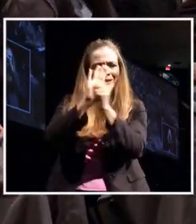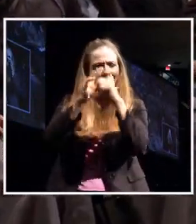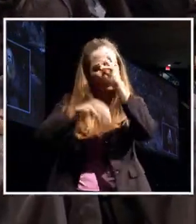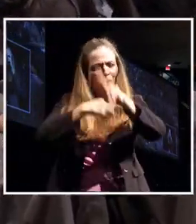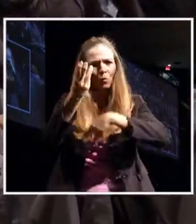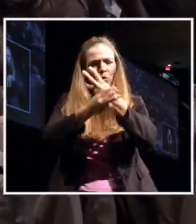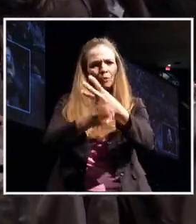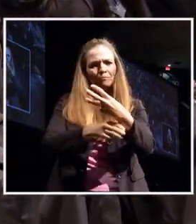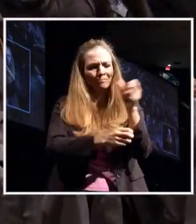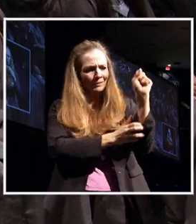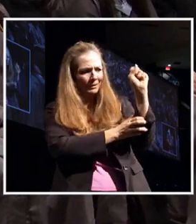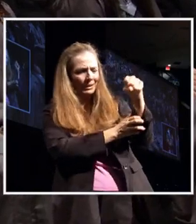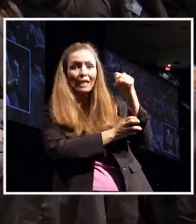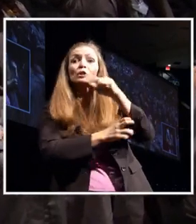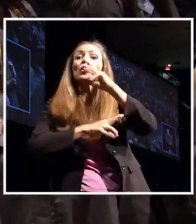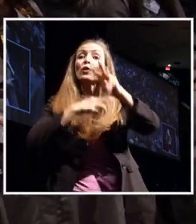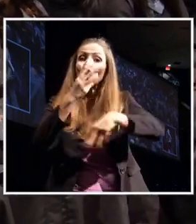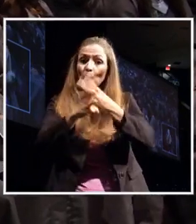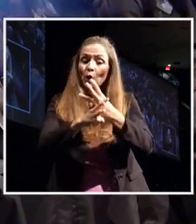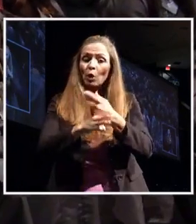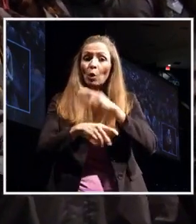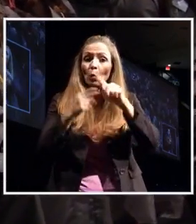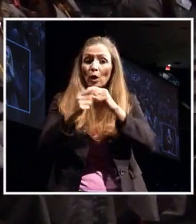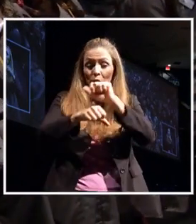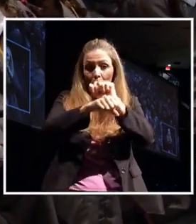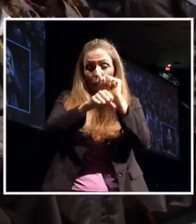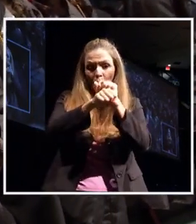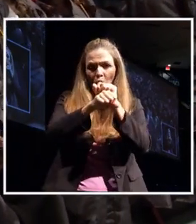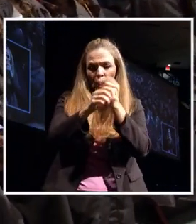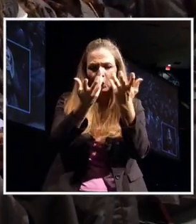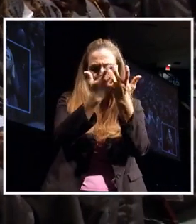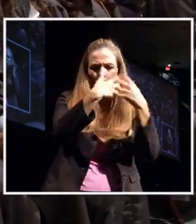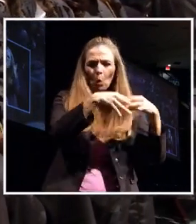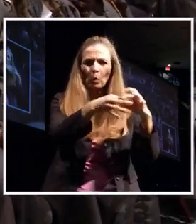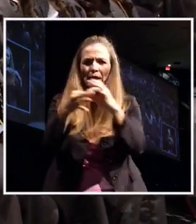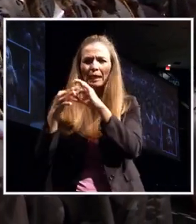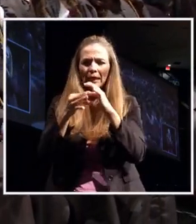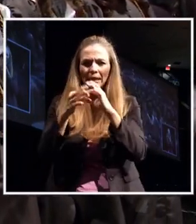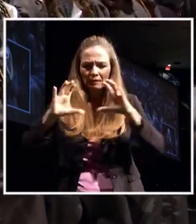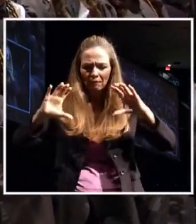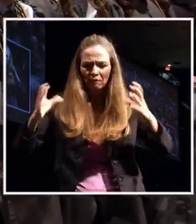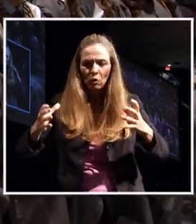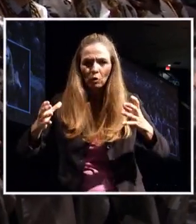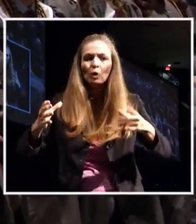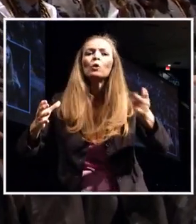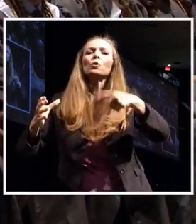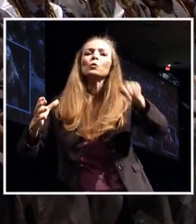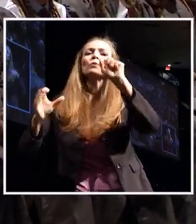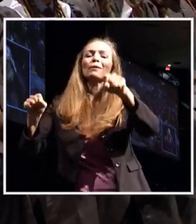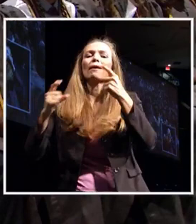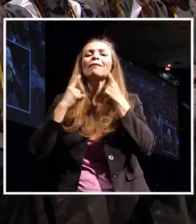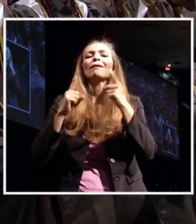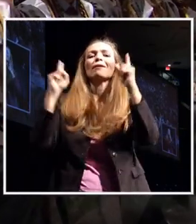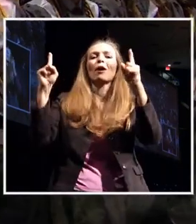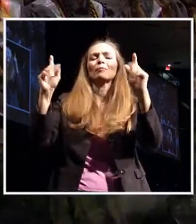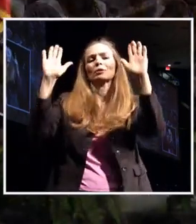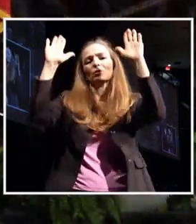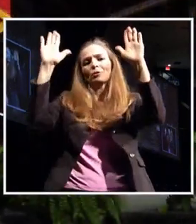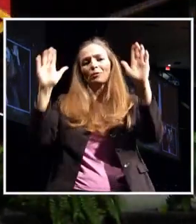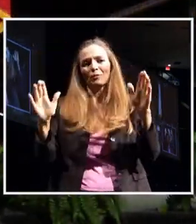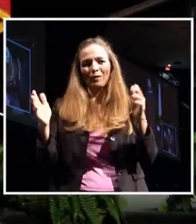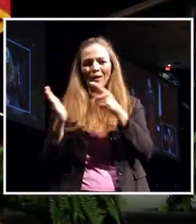world, yes, even the world, that when you work as a cohesive force, you can accomplish great